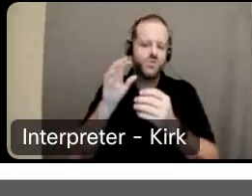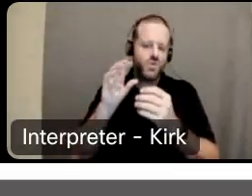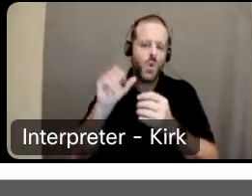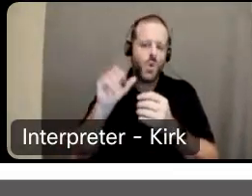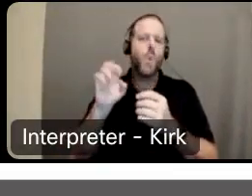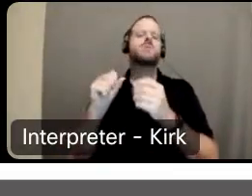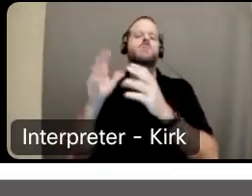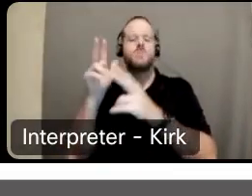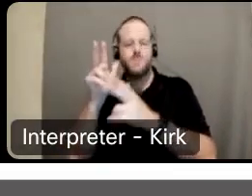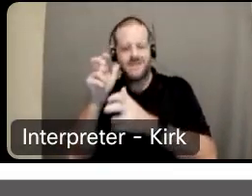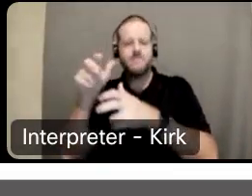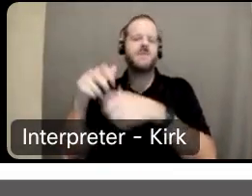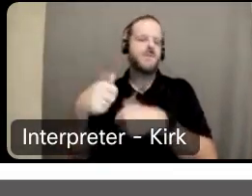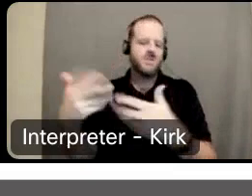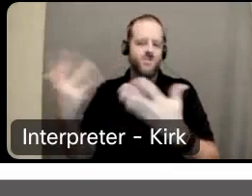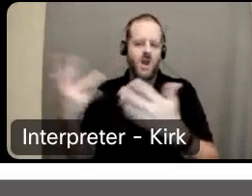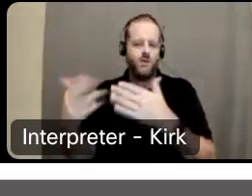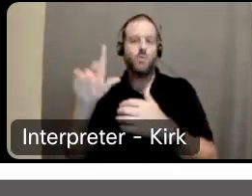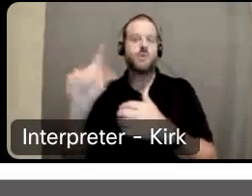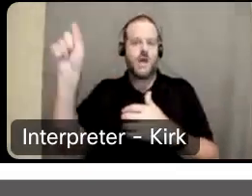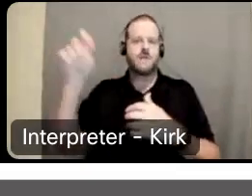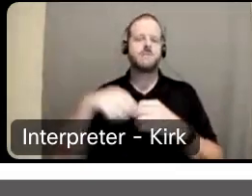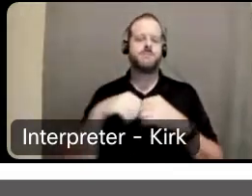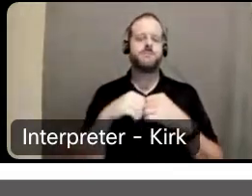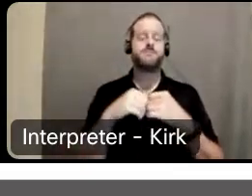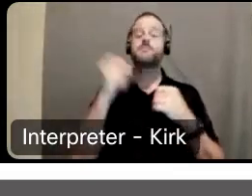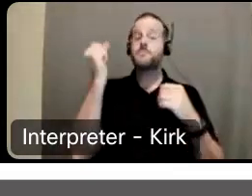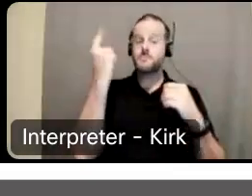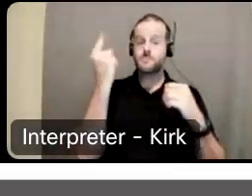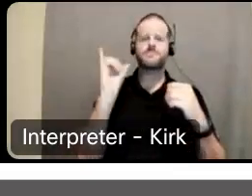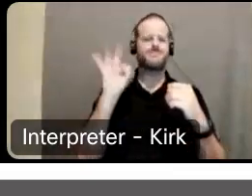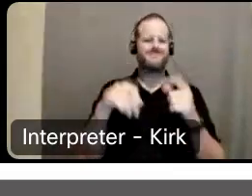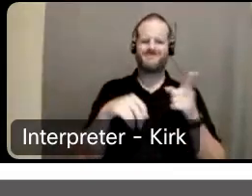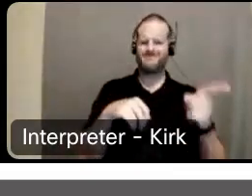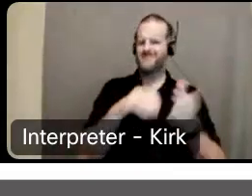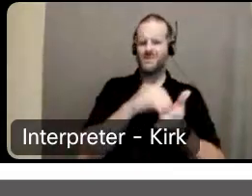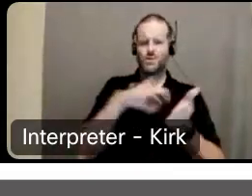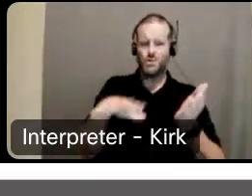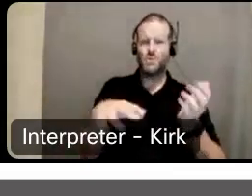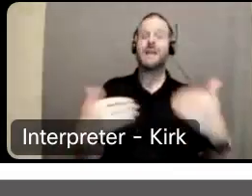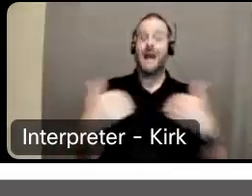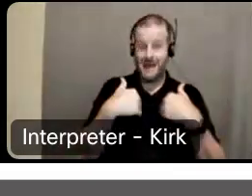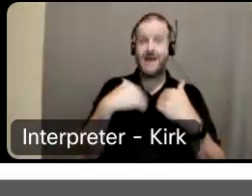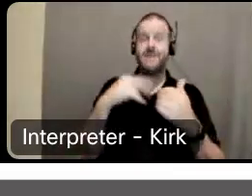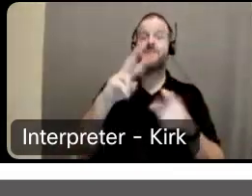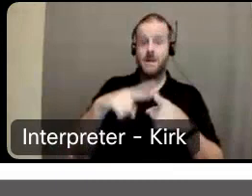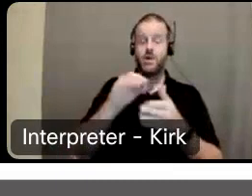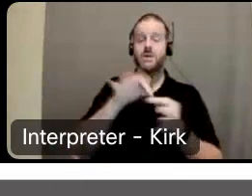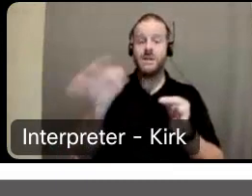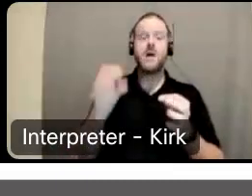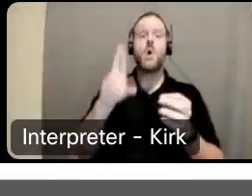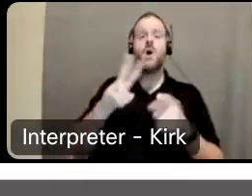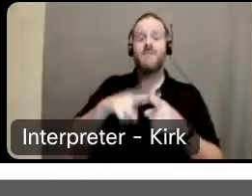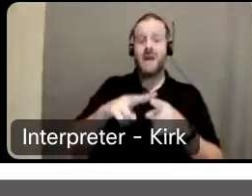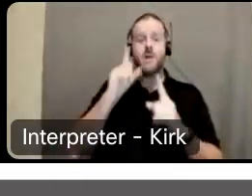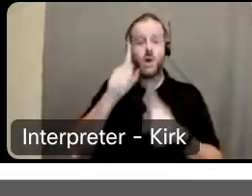receptive, expressive, whatever you've checked. Now, if you've recognized that the student does have a vocabulary delay and or vocabulary goals on